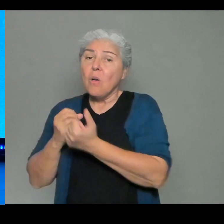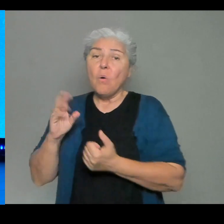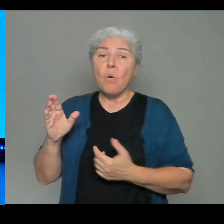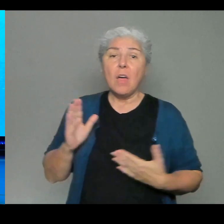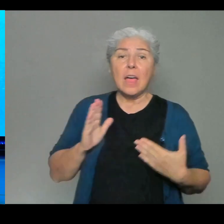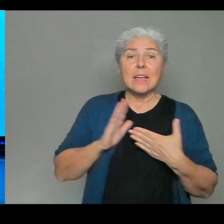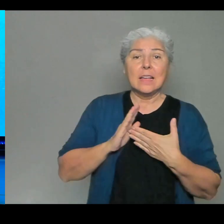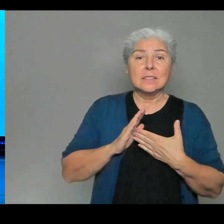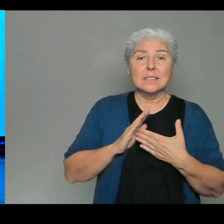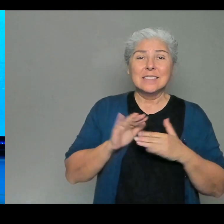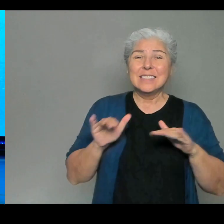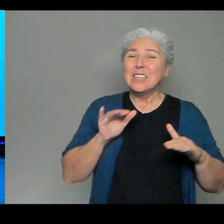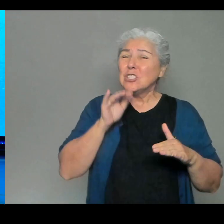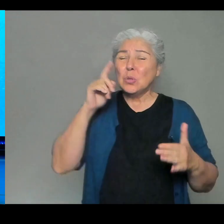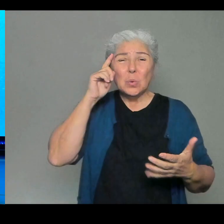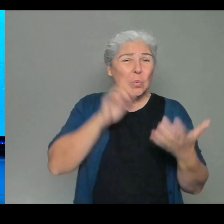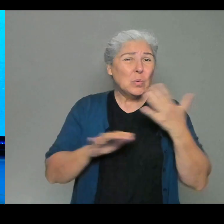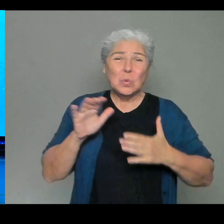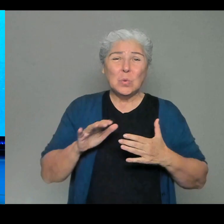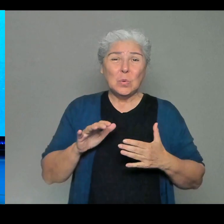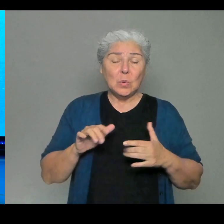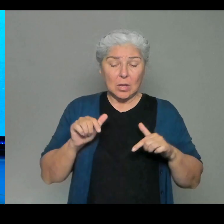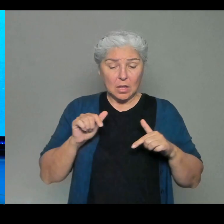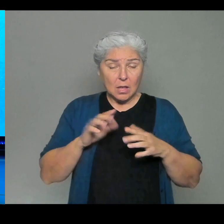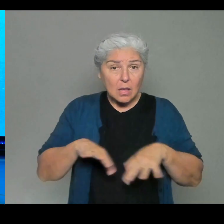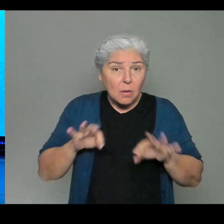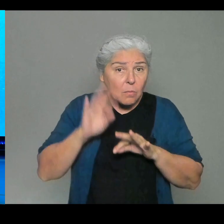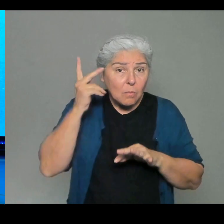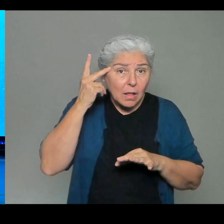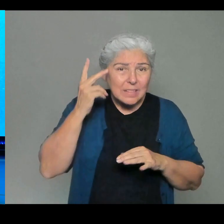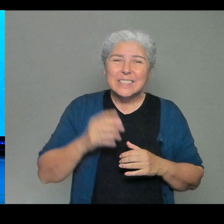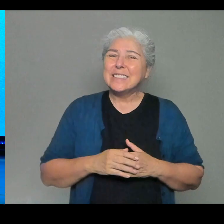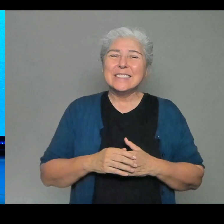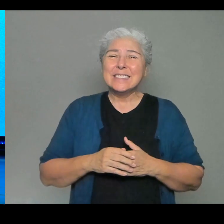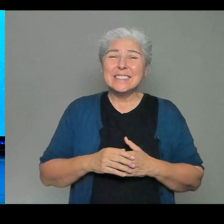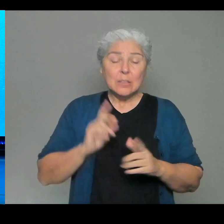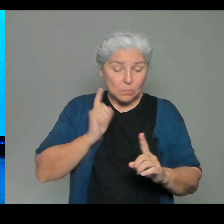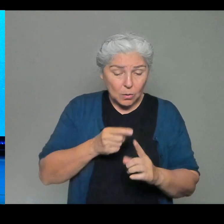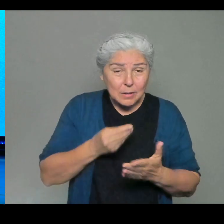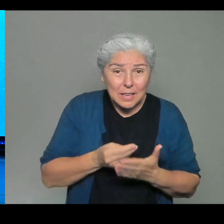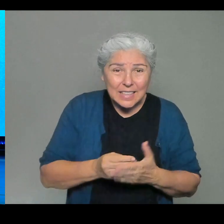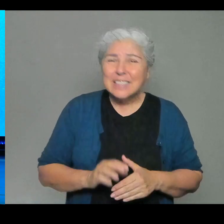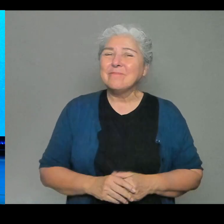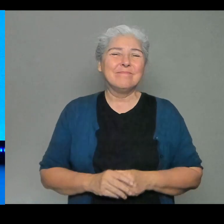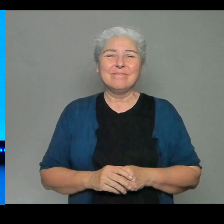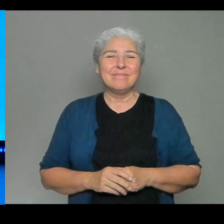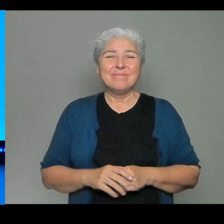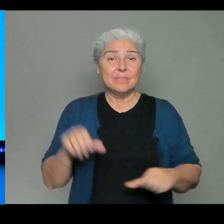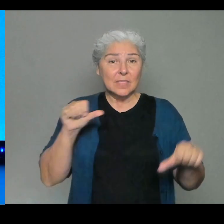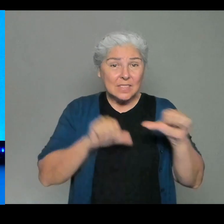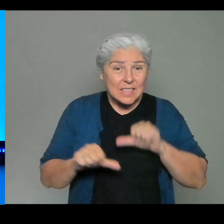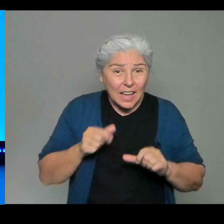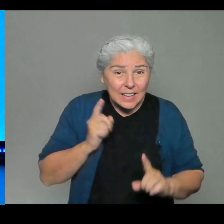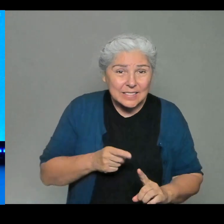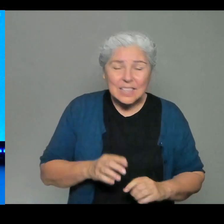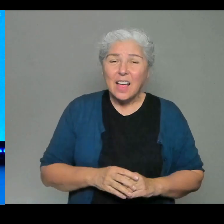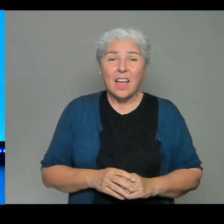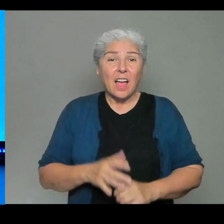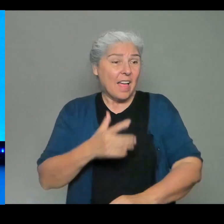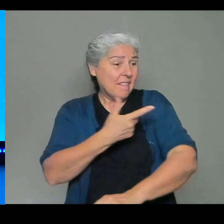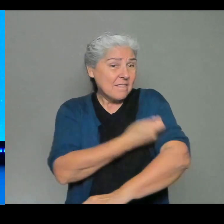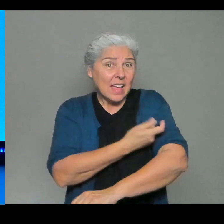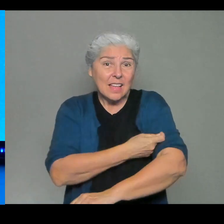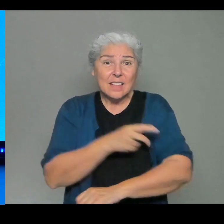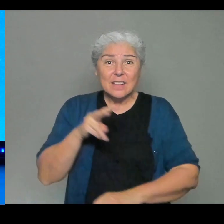for God or against God. Don't get it twisted. It's not about politics. It's not about money. It's not about science